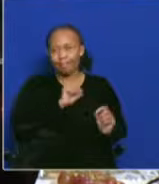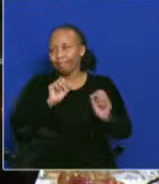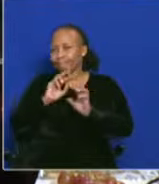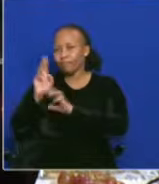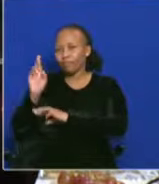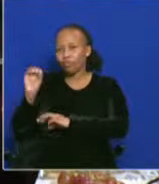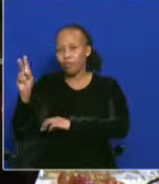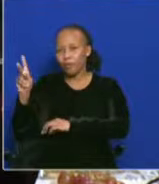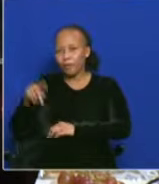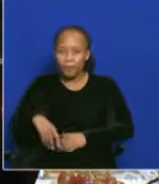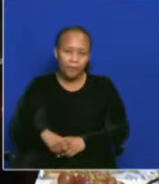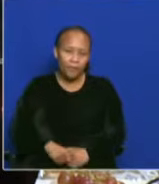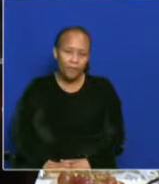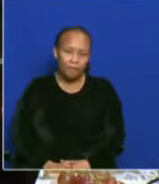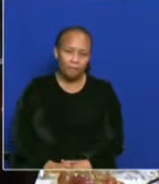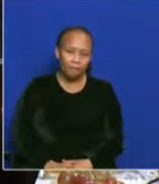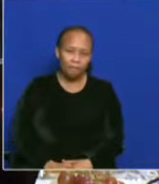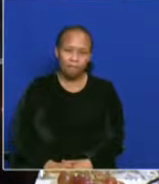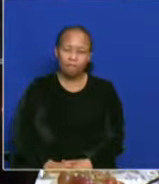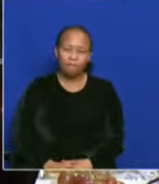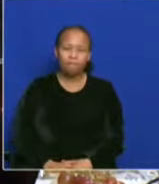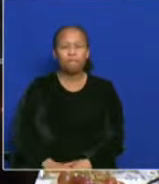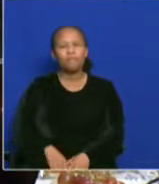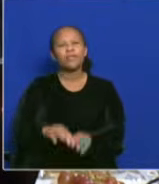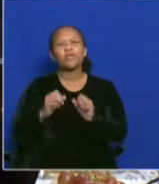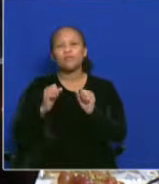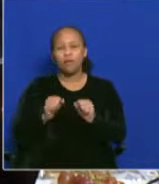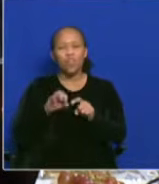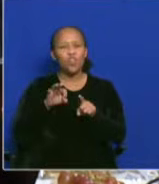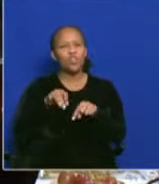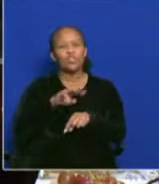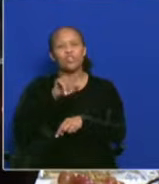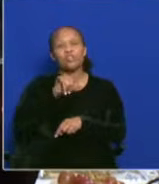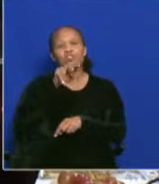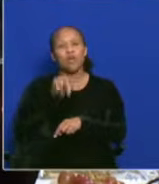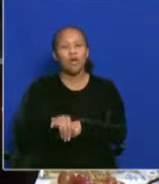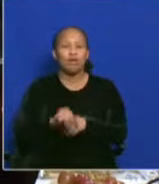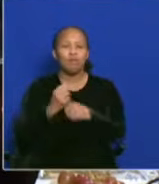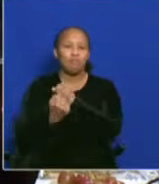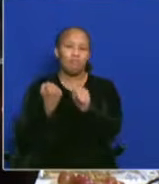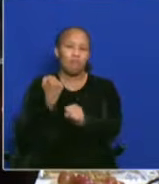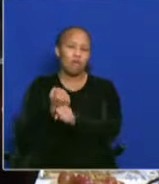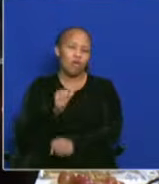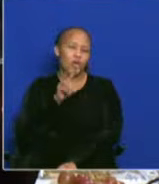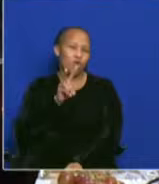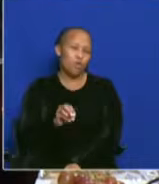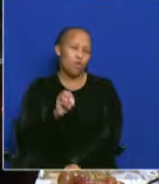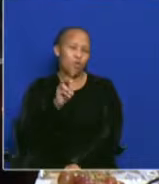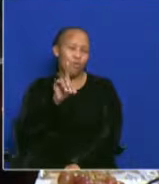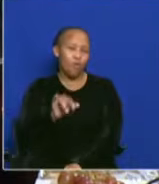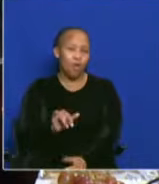And then still on 13 July 2021, at 6127,